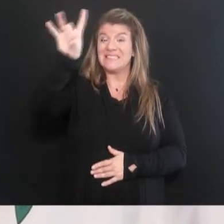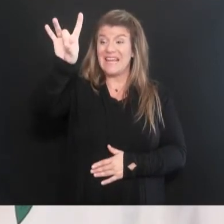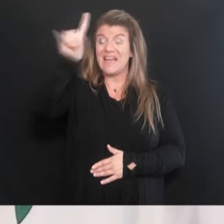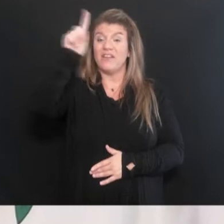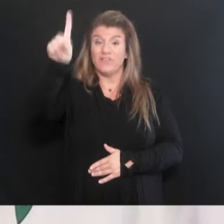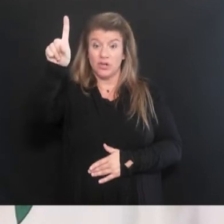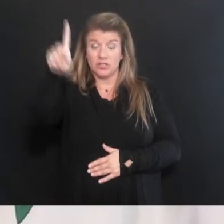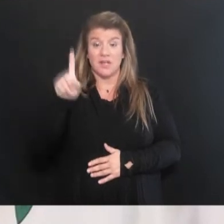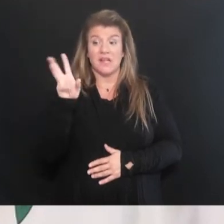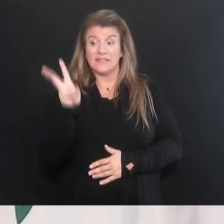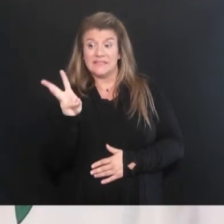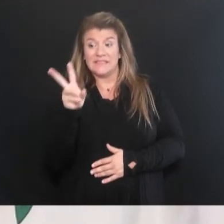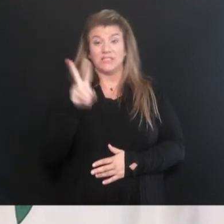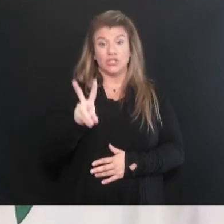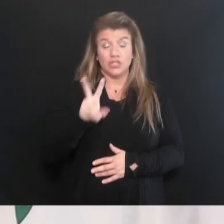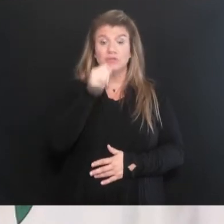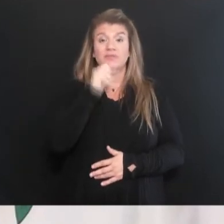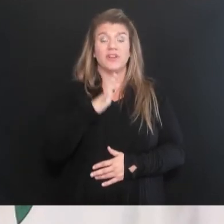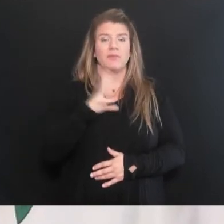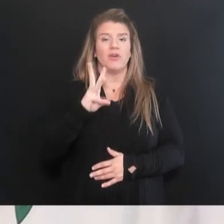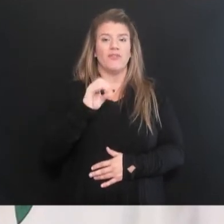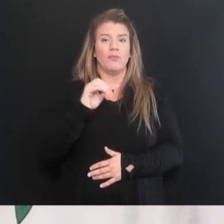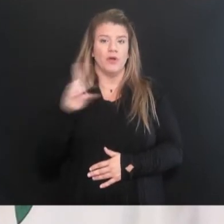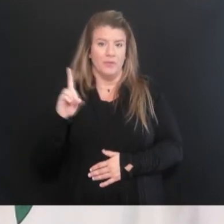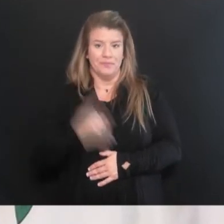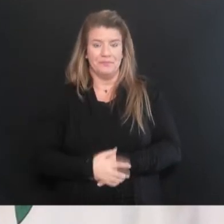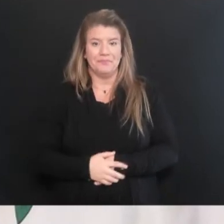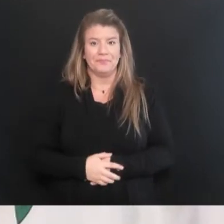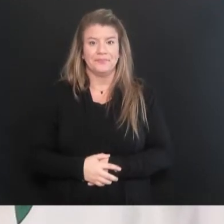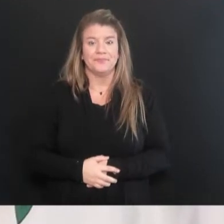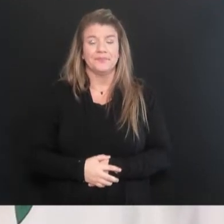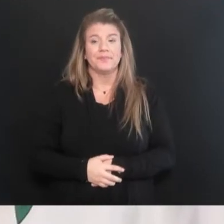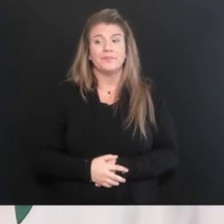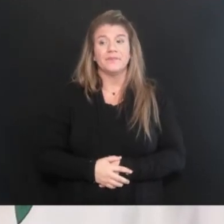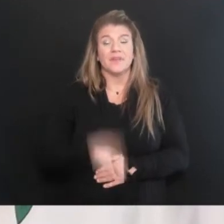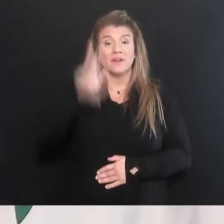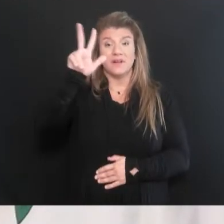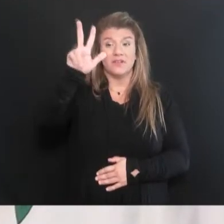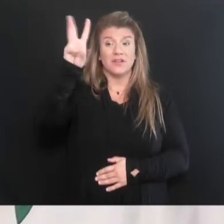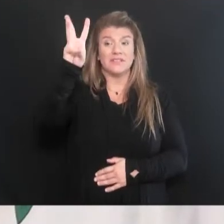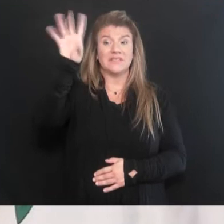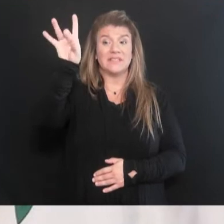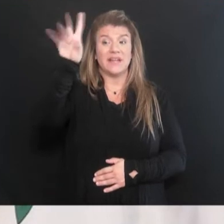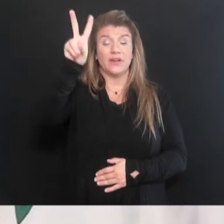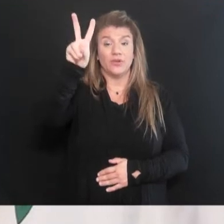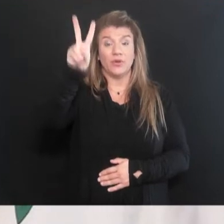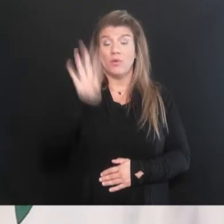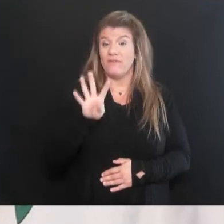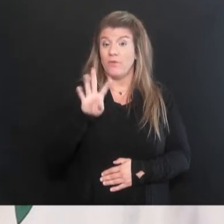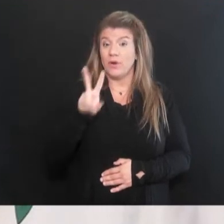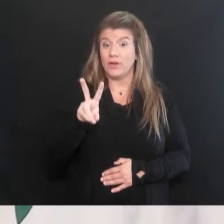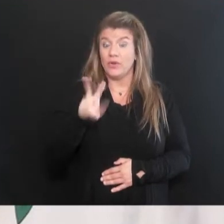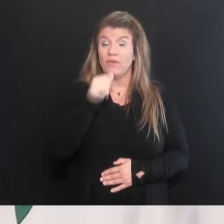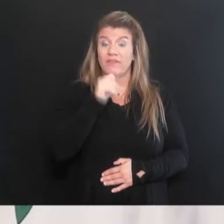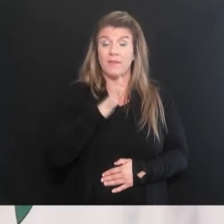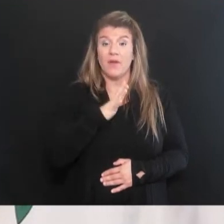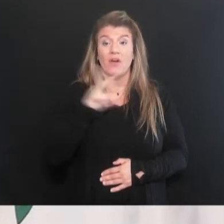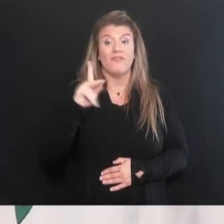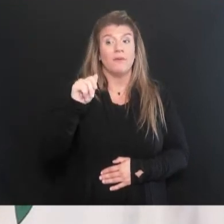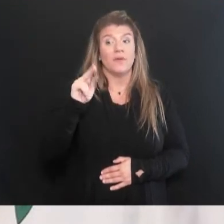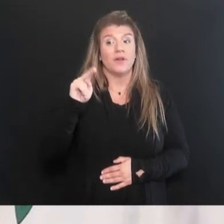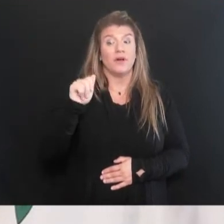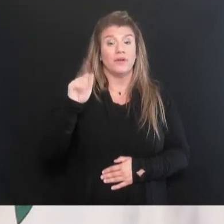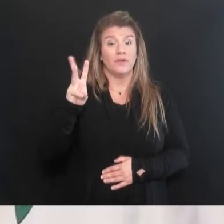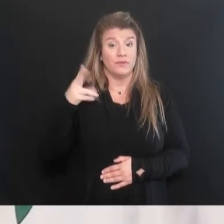3,681st death, a 62-year-old female from Wood County. The 3,682nd death, a 42-year-old female from Kanawha